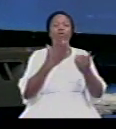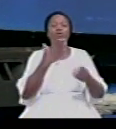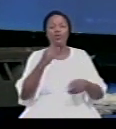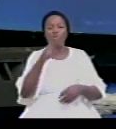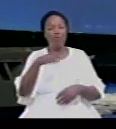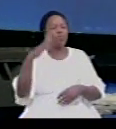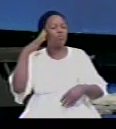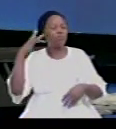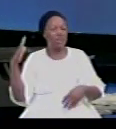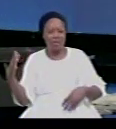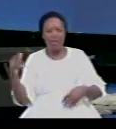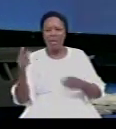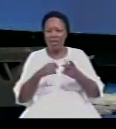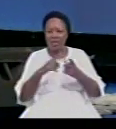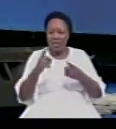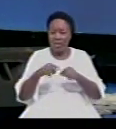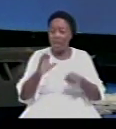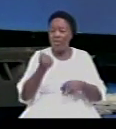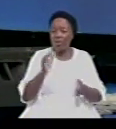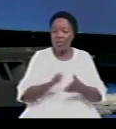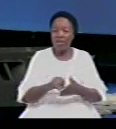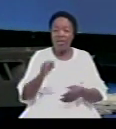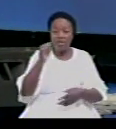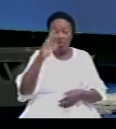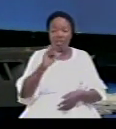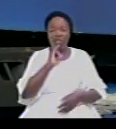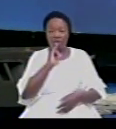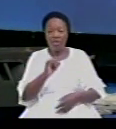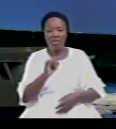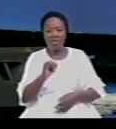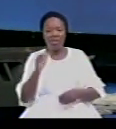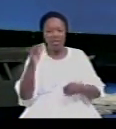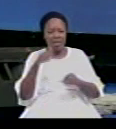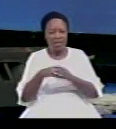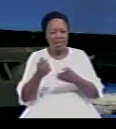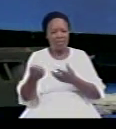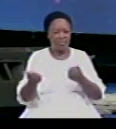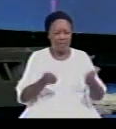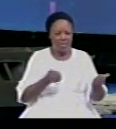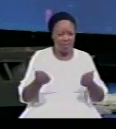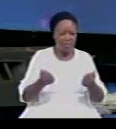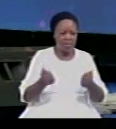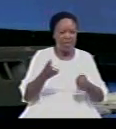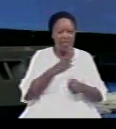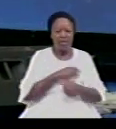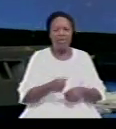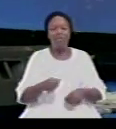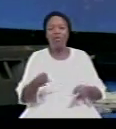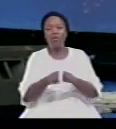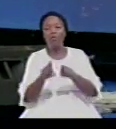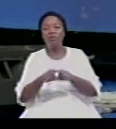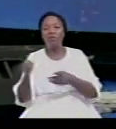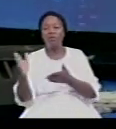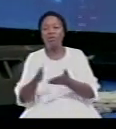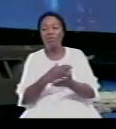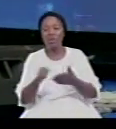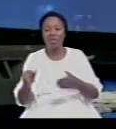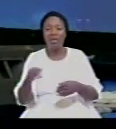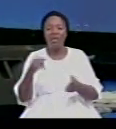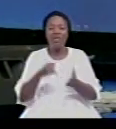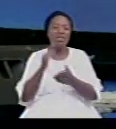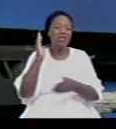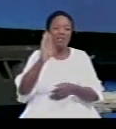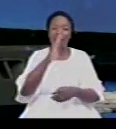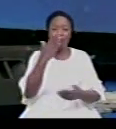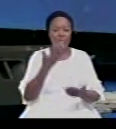In you know, anywhere she is, in a vehicle, she's even singing It shall be